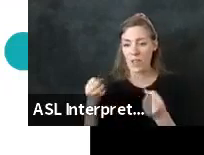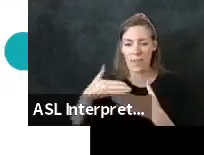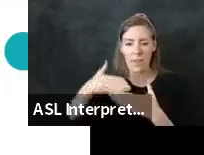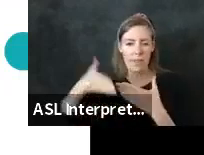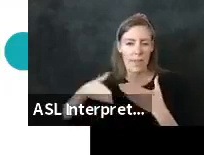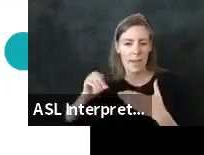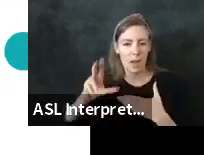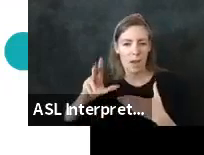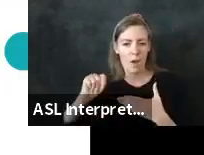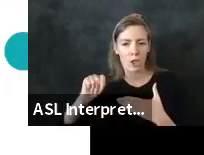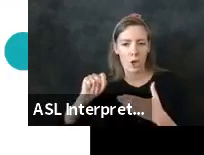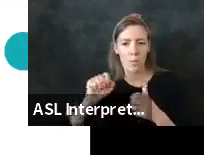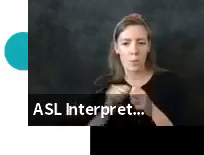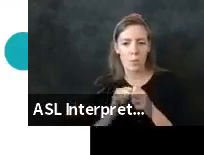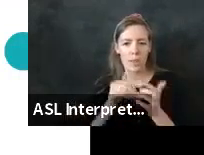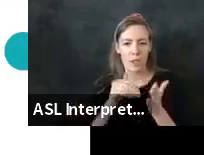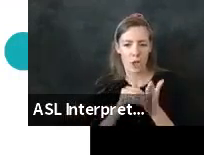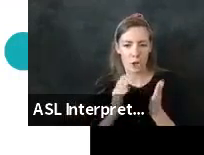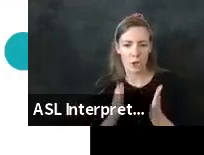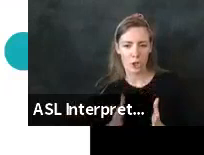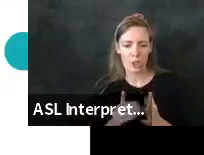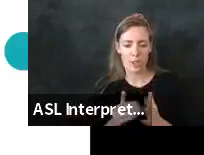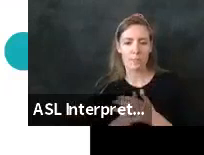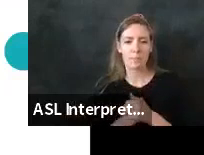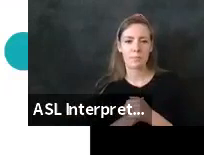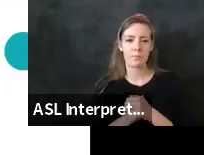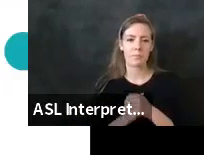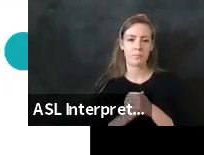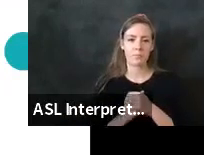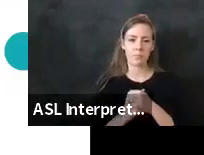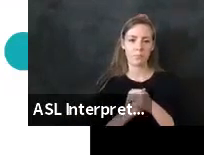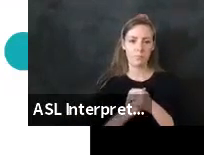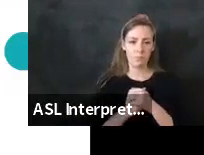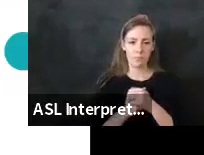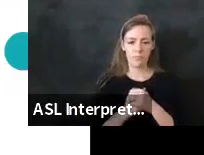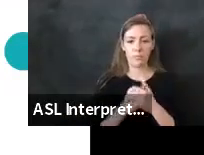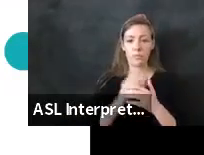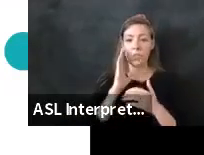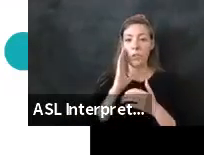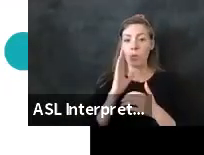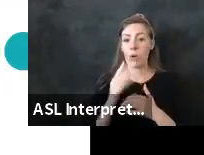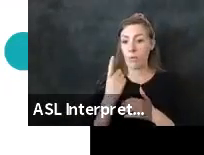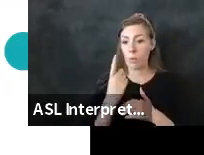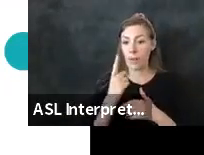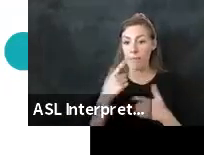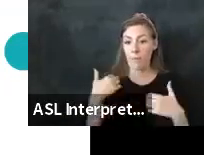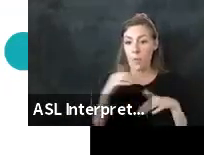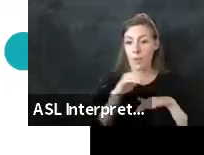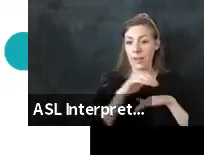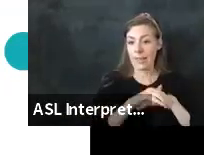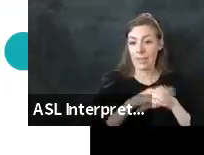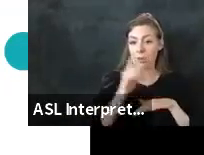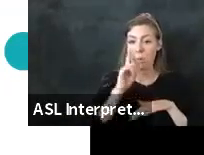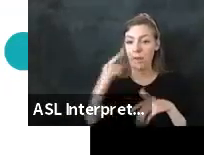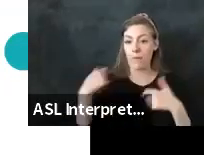Shendy and Dr. Harrington and pediatricians. We'll hold a version in English and one in Spanish.